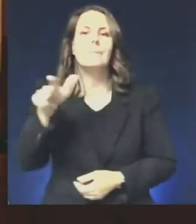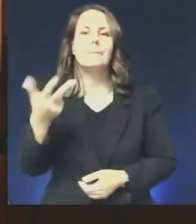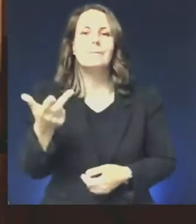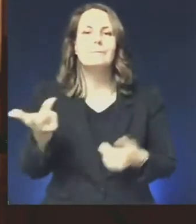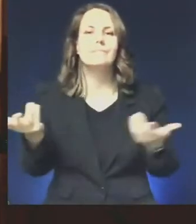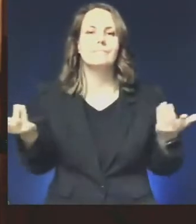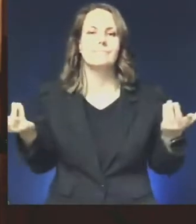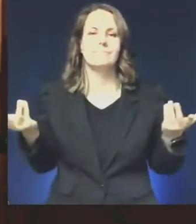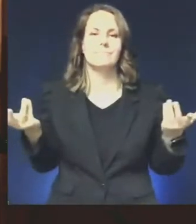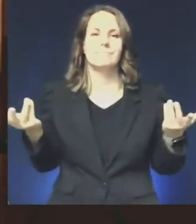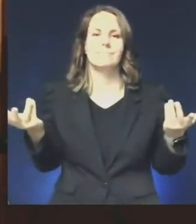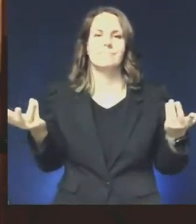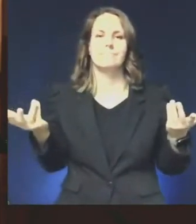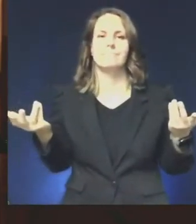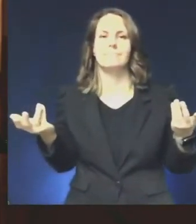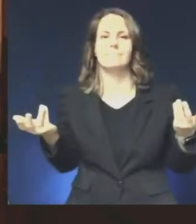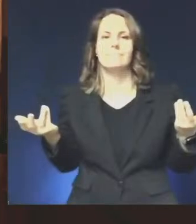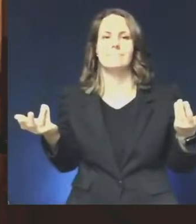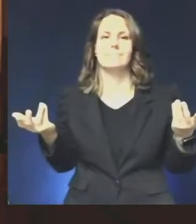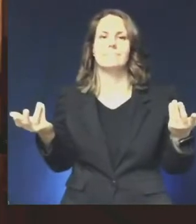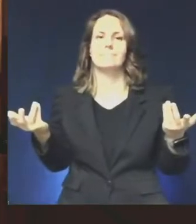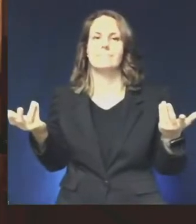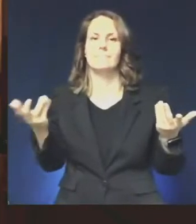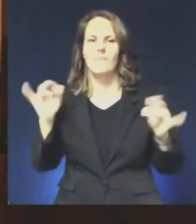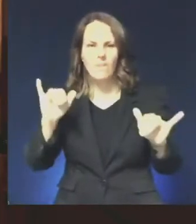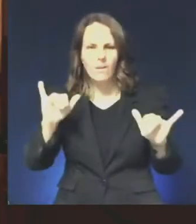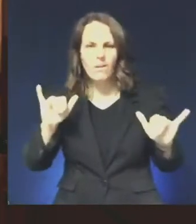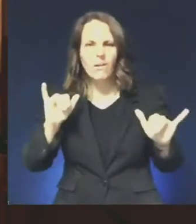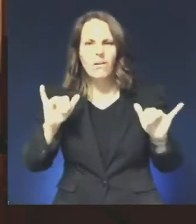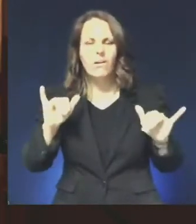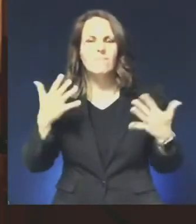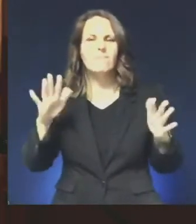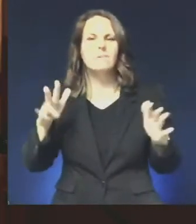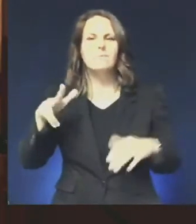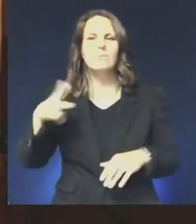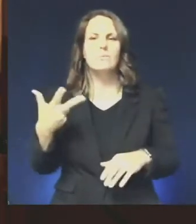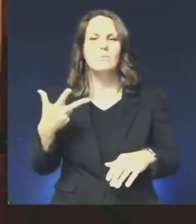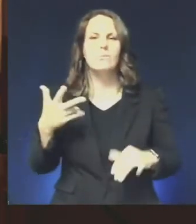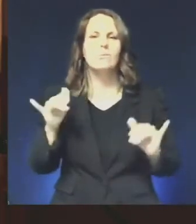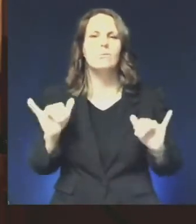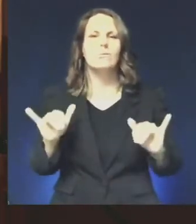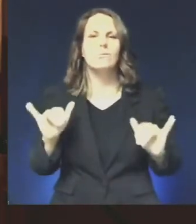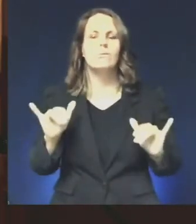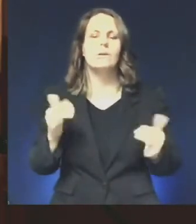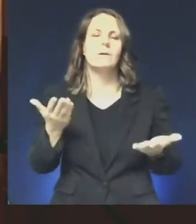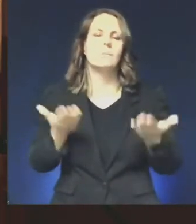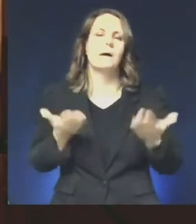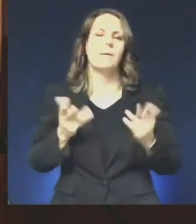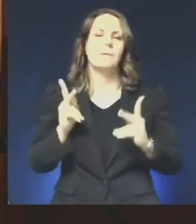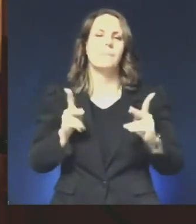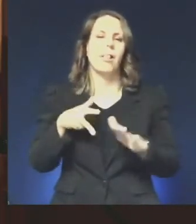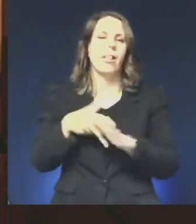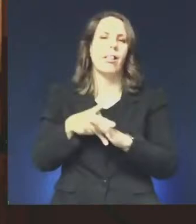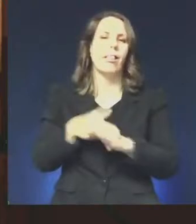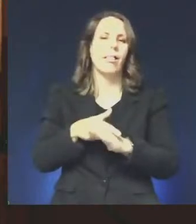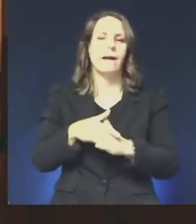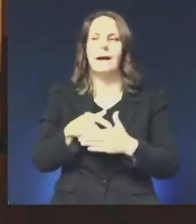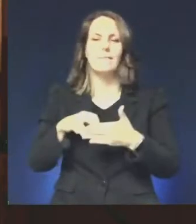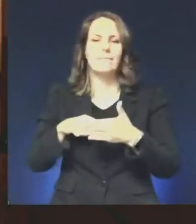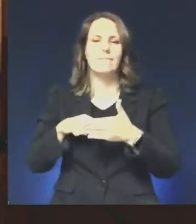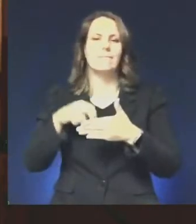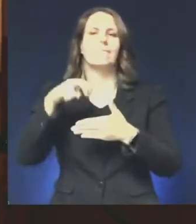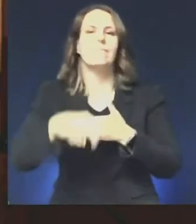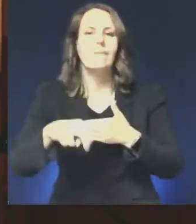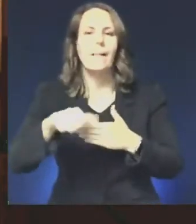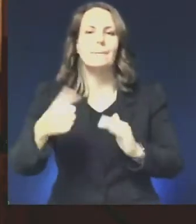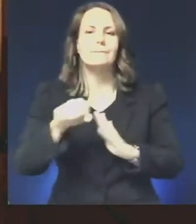yes, it is possible that there are Wisconsinites who have sought and successfully received a third dose, but we have